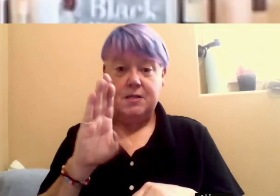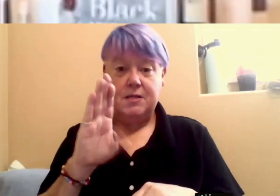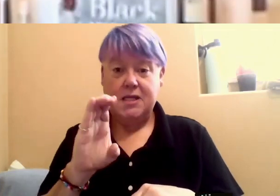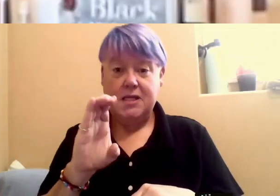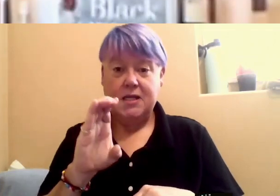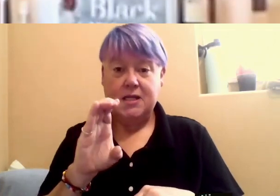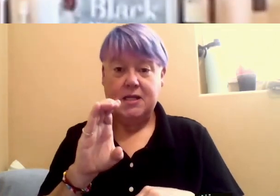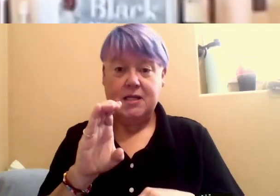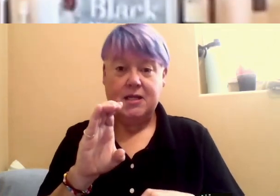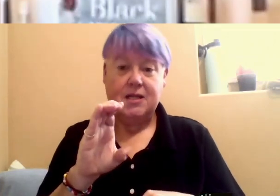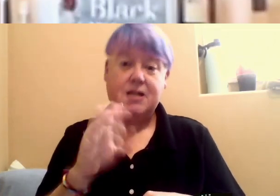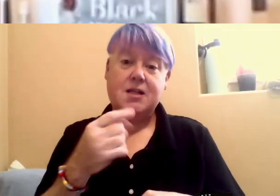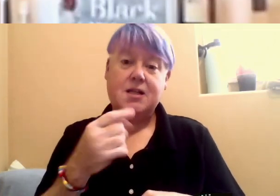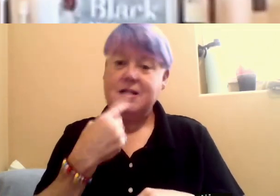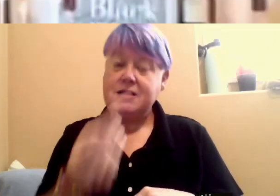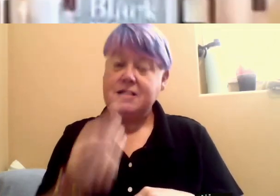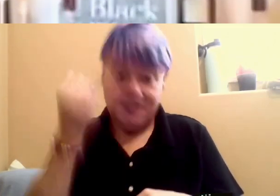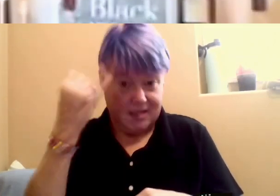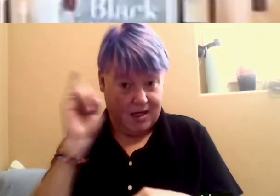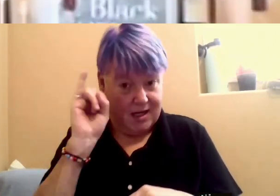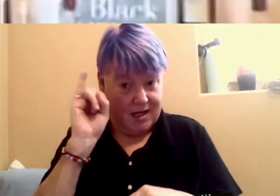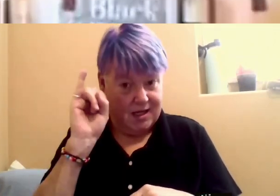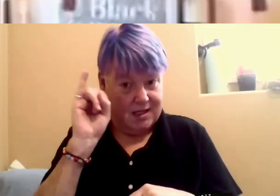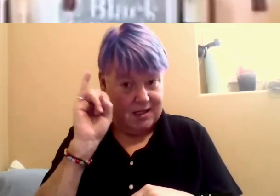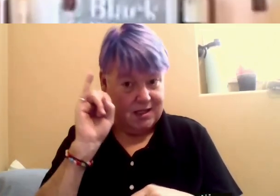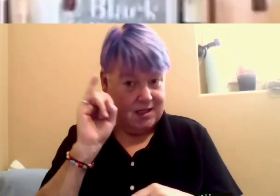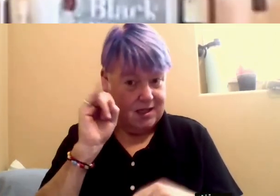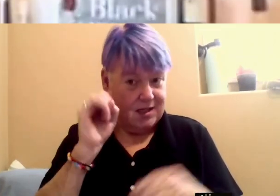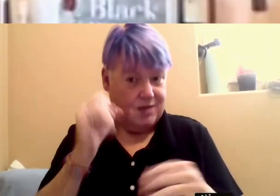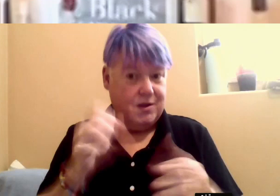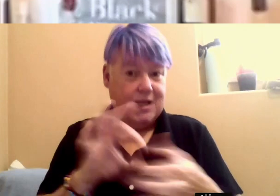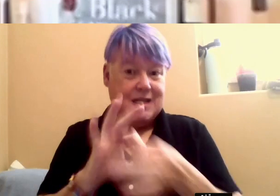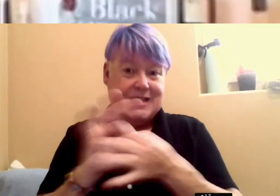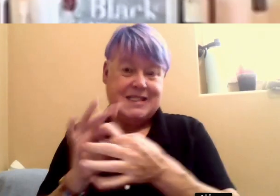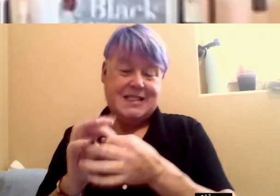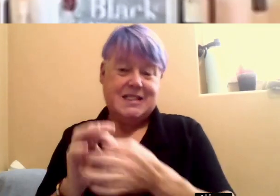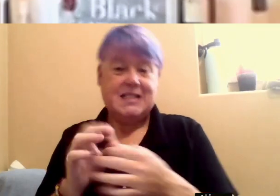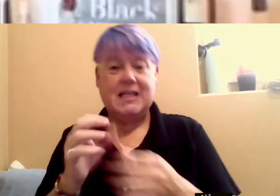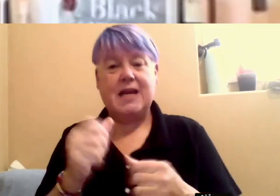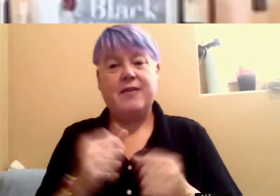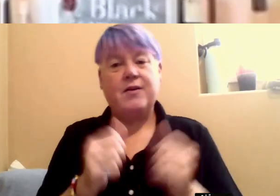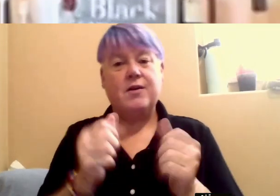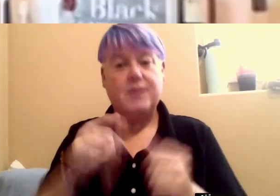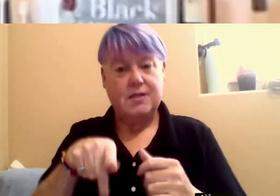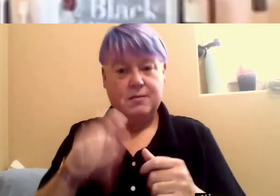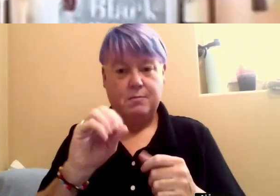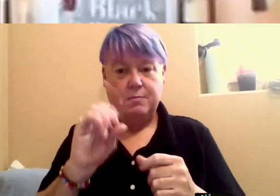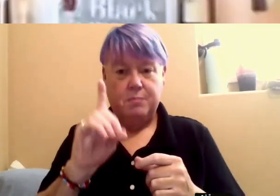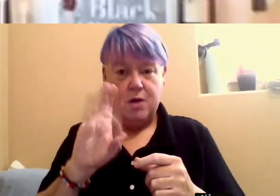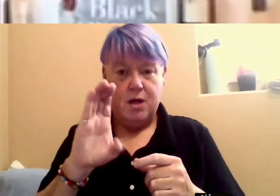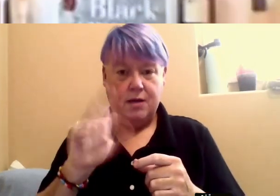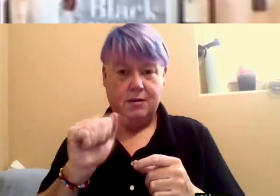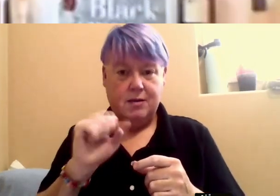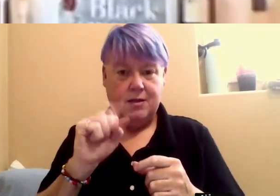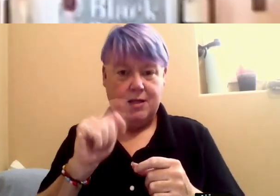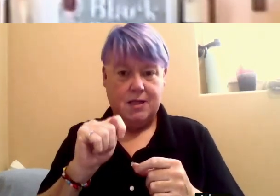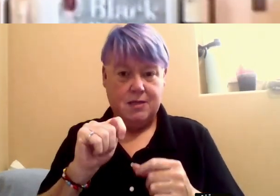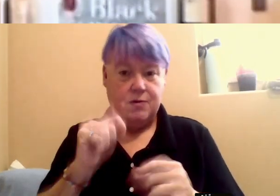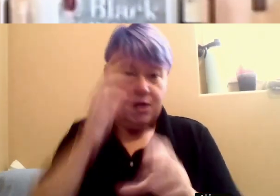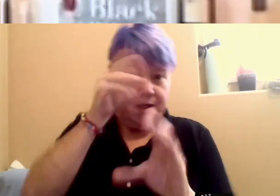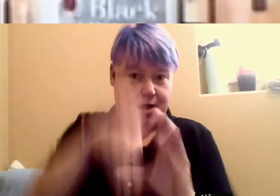them this idea of doing a companion piece to Water, this podcast companion piece, where I could dive